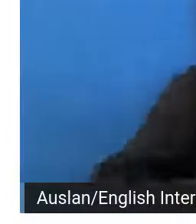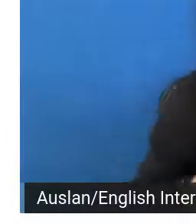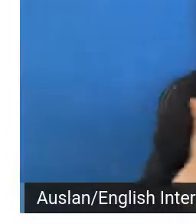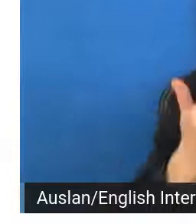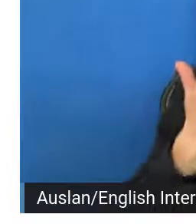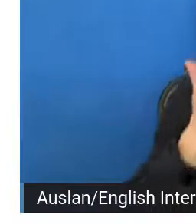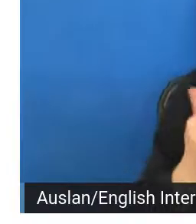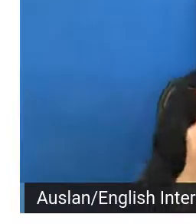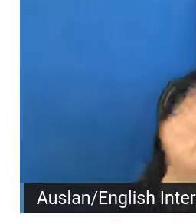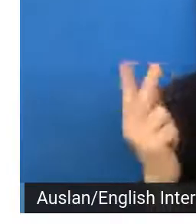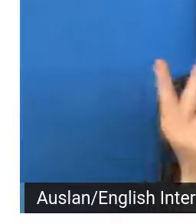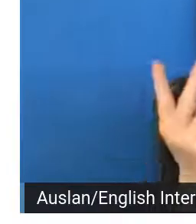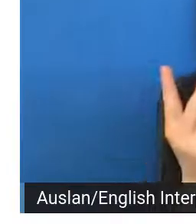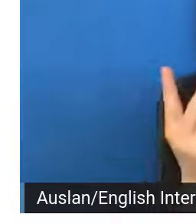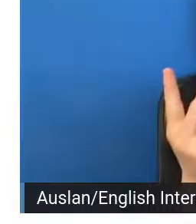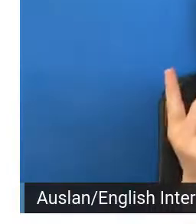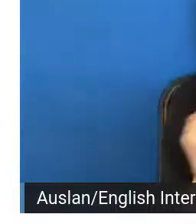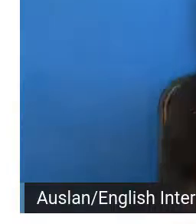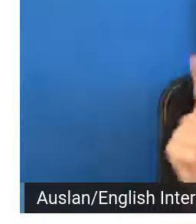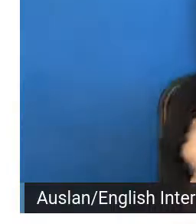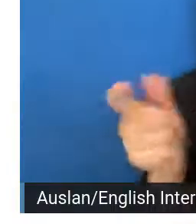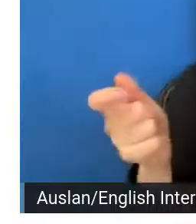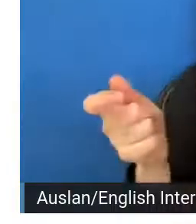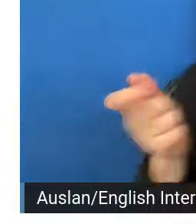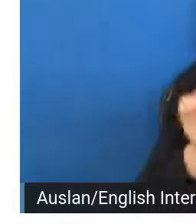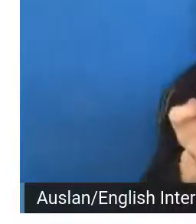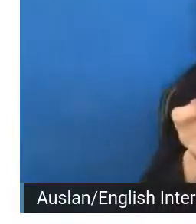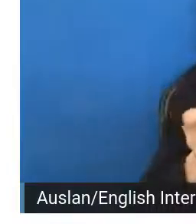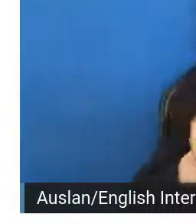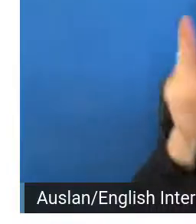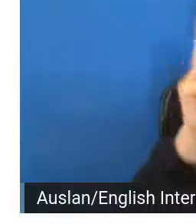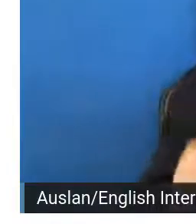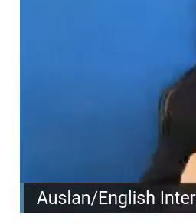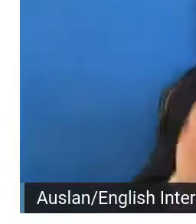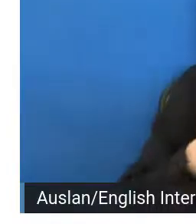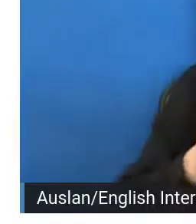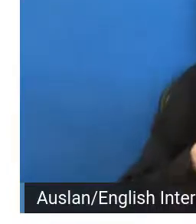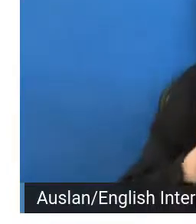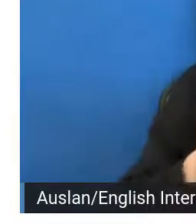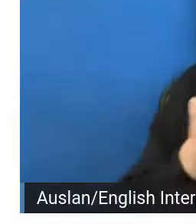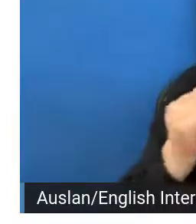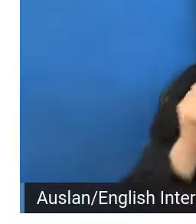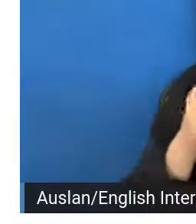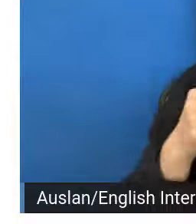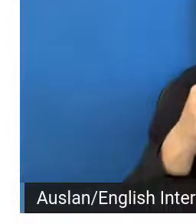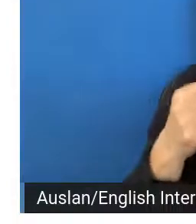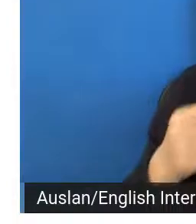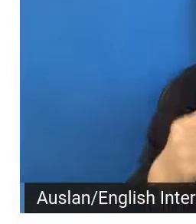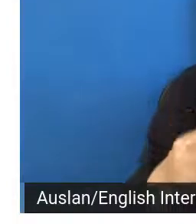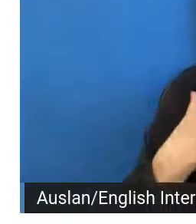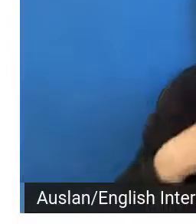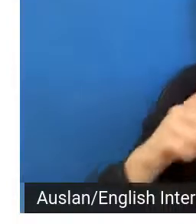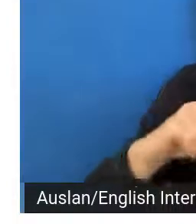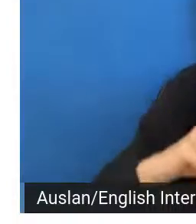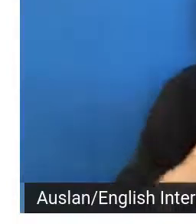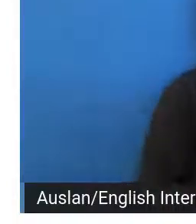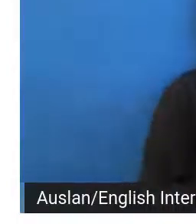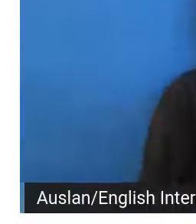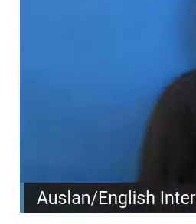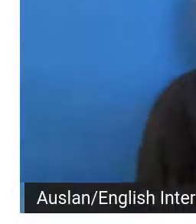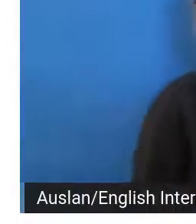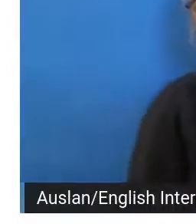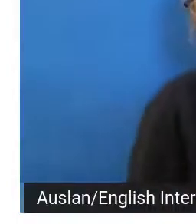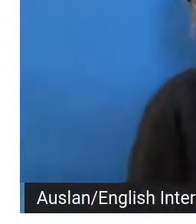to bring you back towards the end of this workshop, Corey, to answer some more questions. But it was really such a